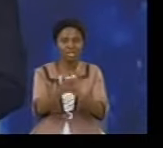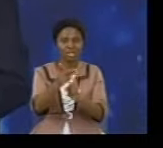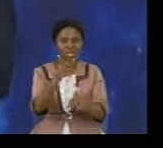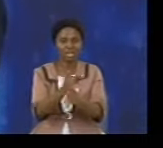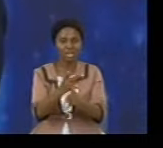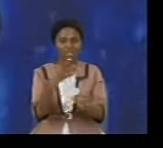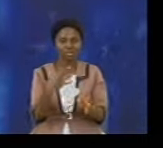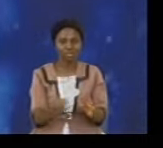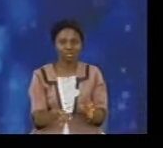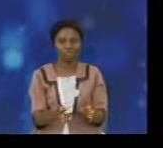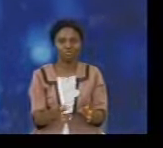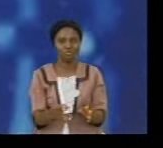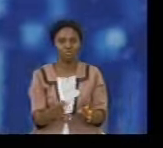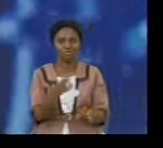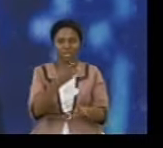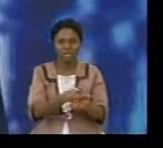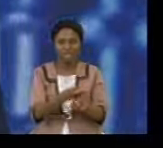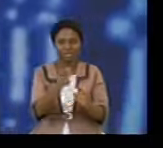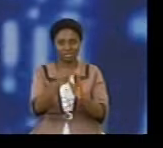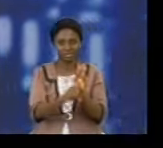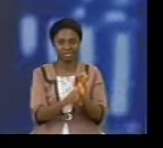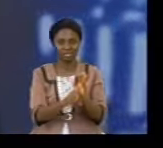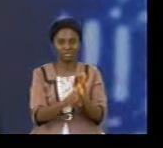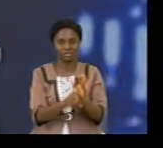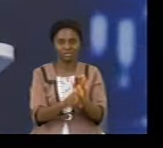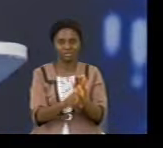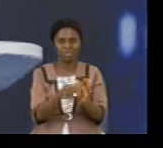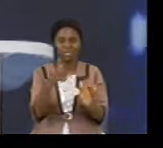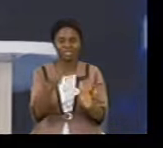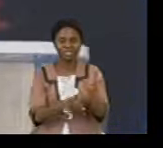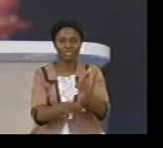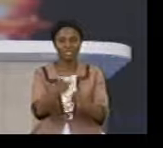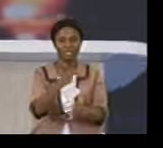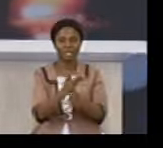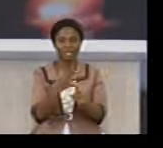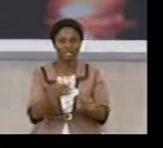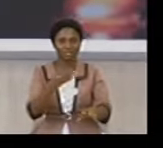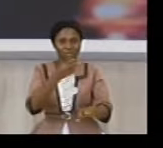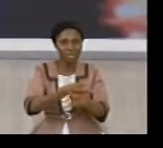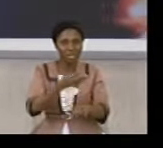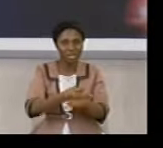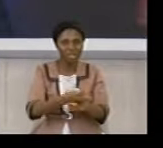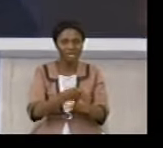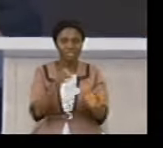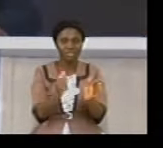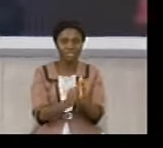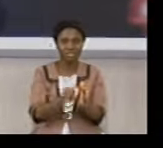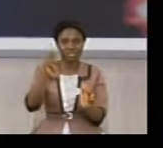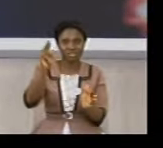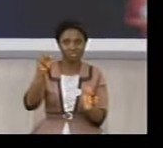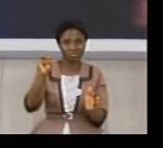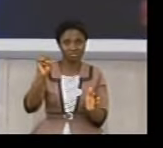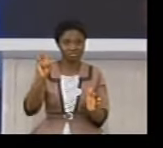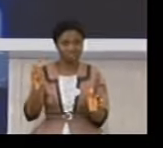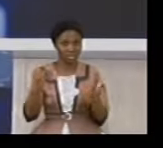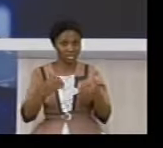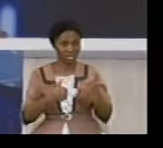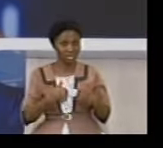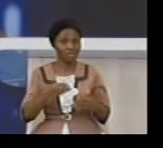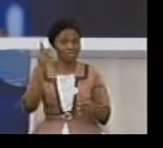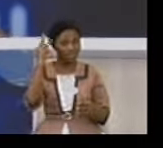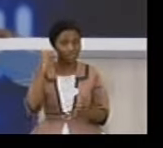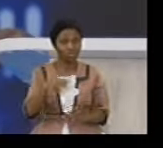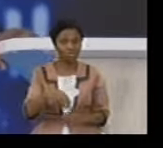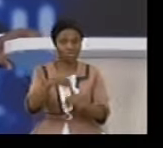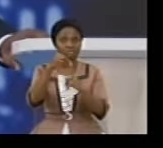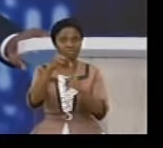hardness. The kind of hardness Nebuchadnezzar had was peculiar, and he also had